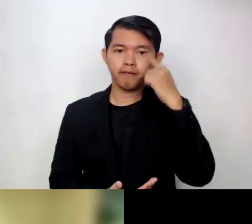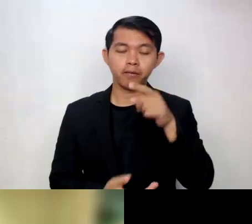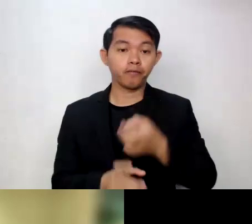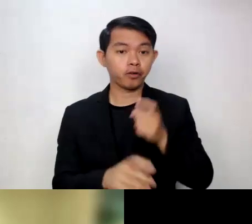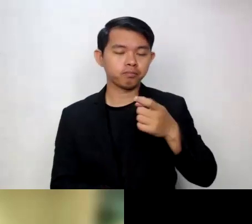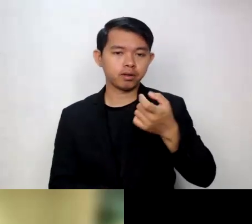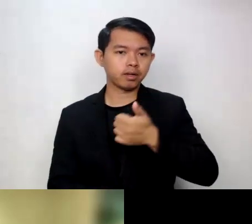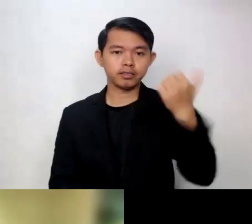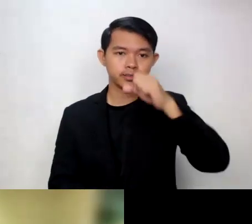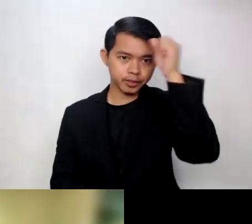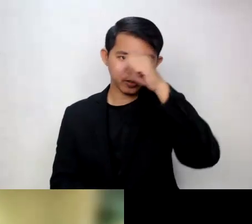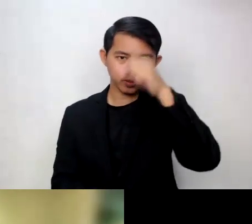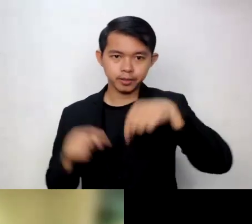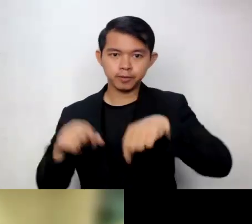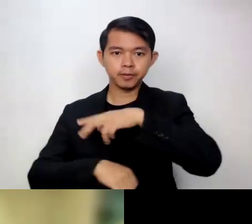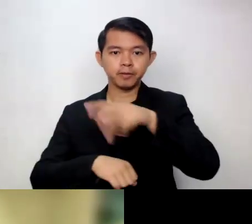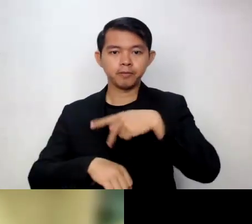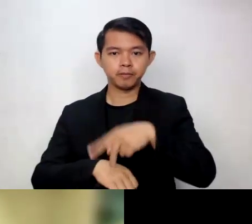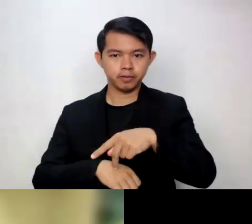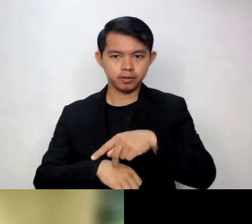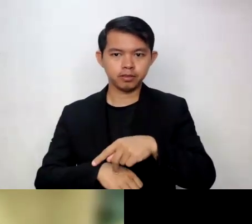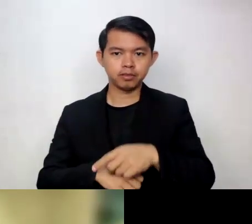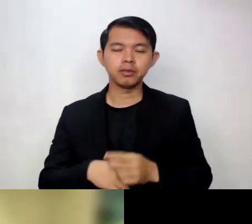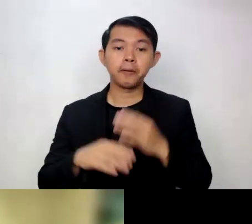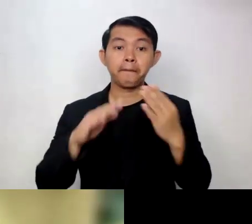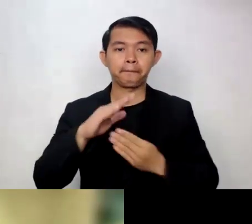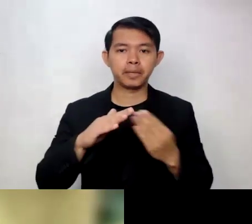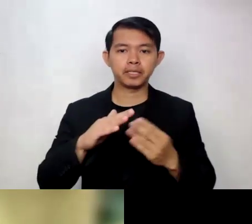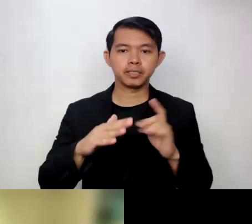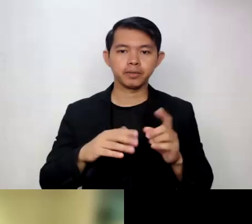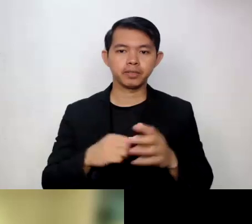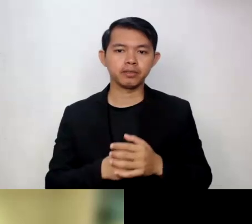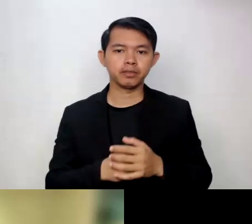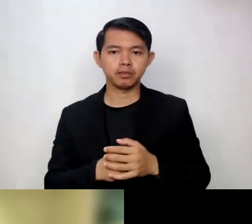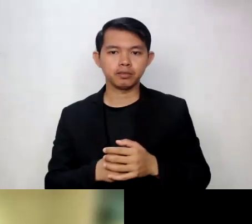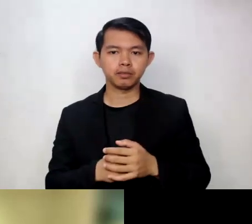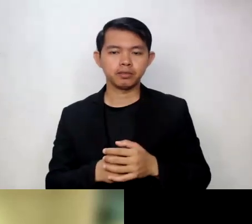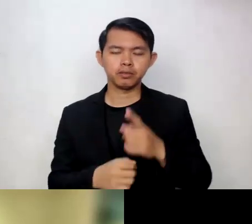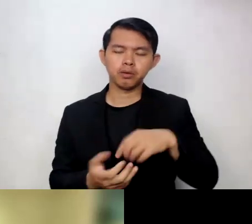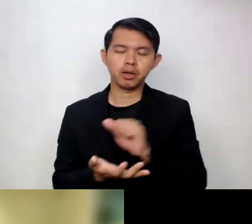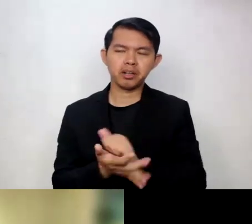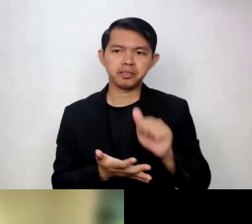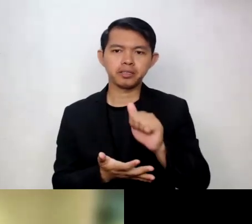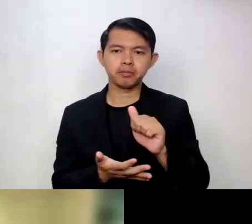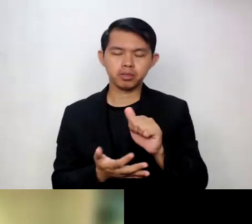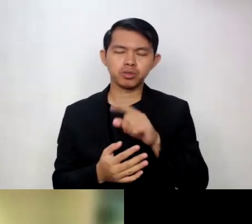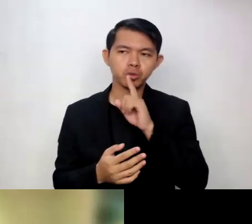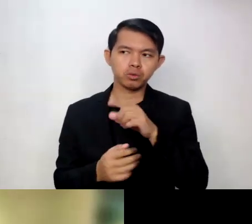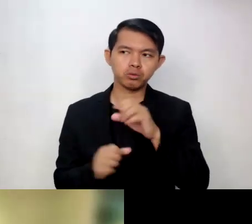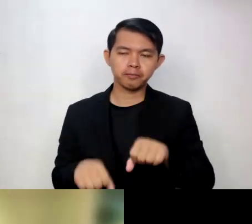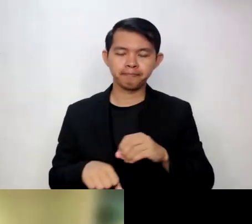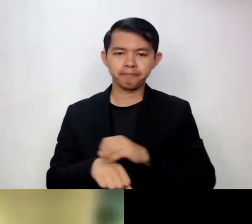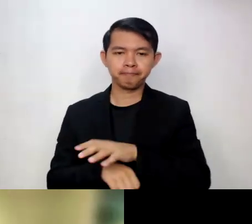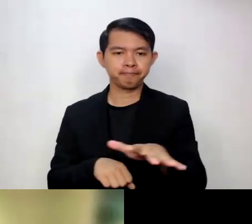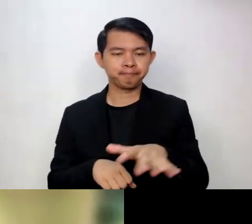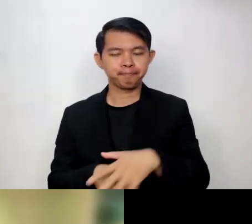dito sa Philippines. I think pinaka-basic yung isa is strengthening ng ating academic avenues for communicating knowledge. We